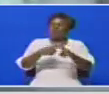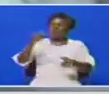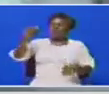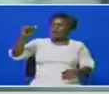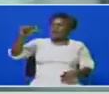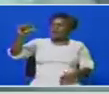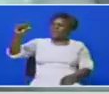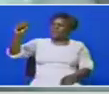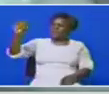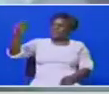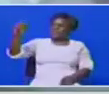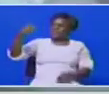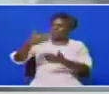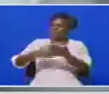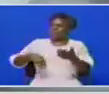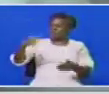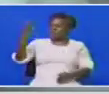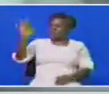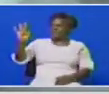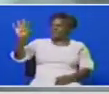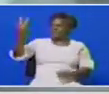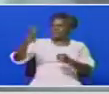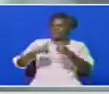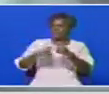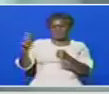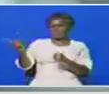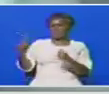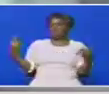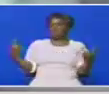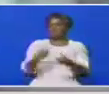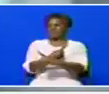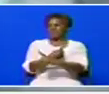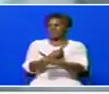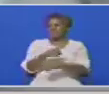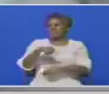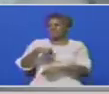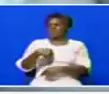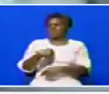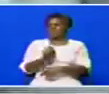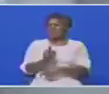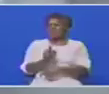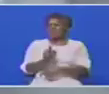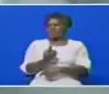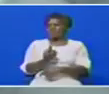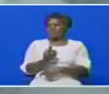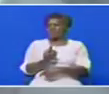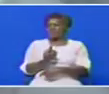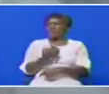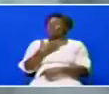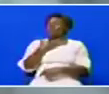in forms 37. And that is why we even did a formal communique to the